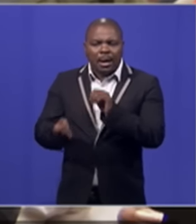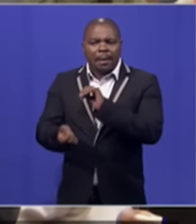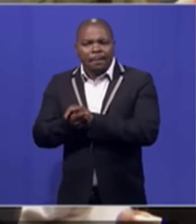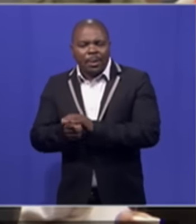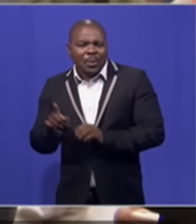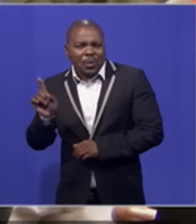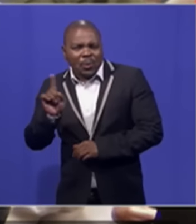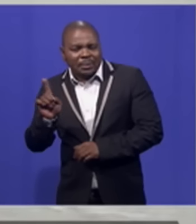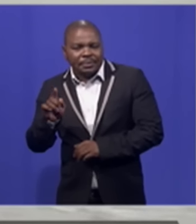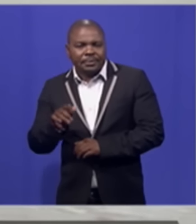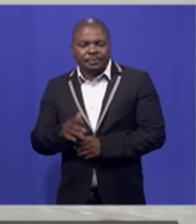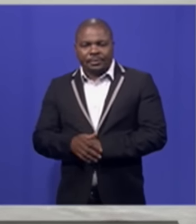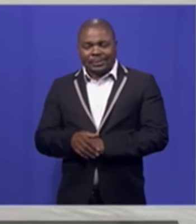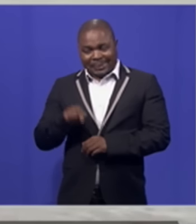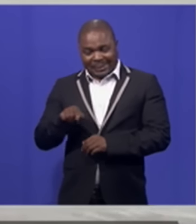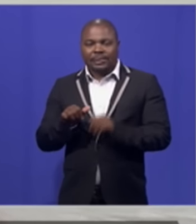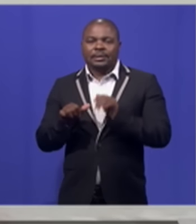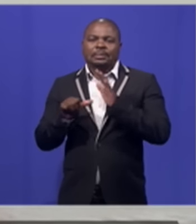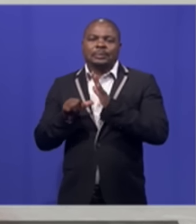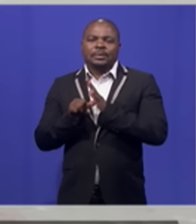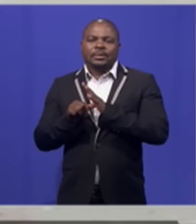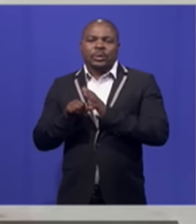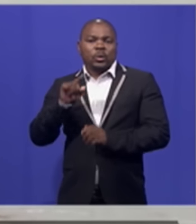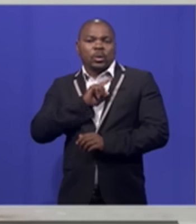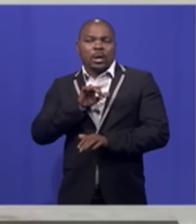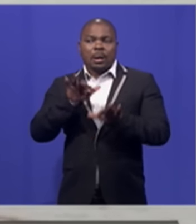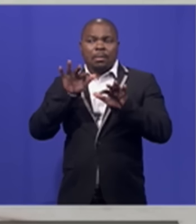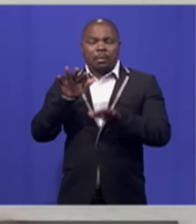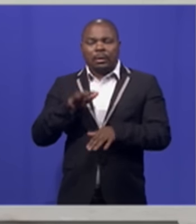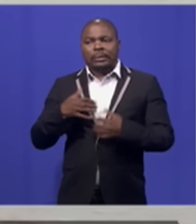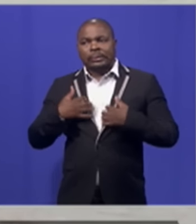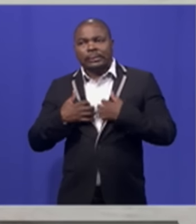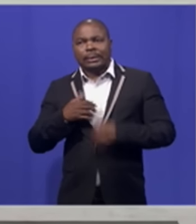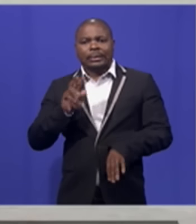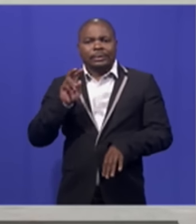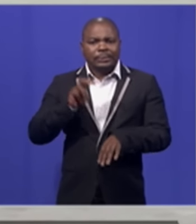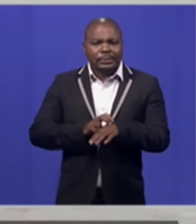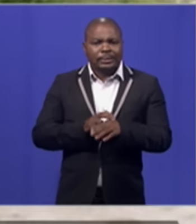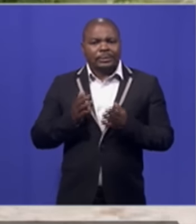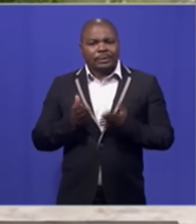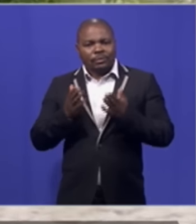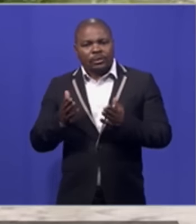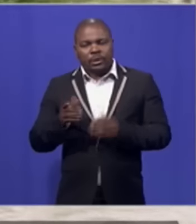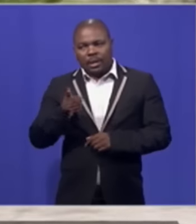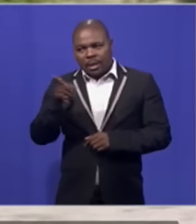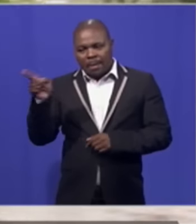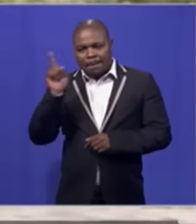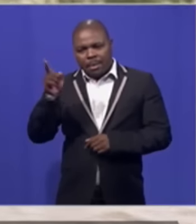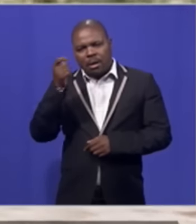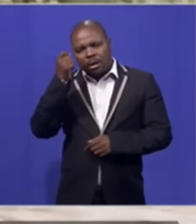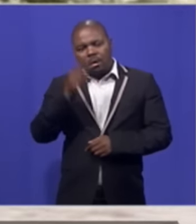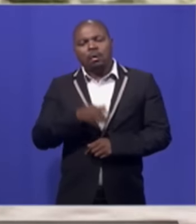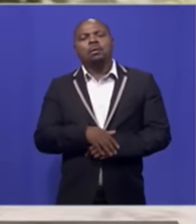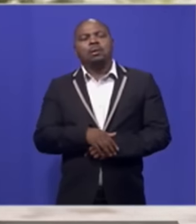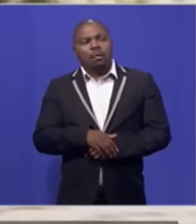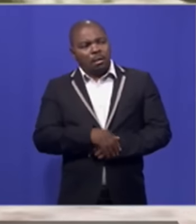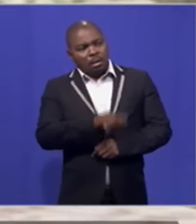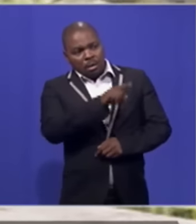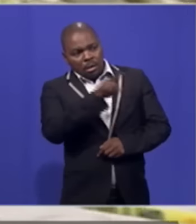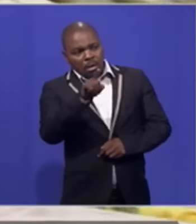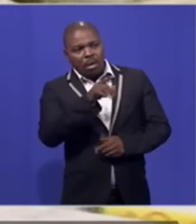And that's the important thing, because when people are in need, they want to have a sense that those that they